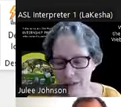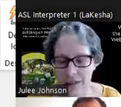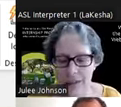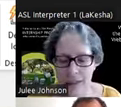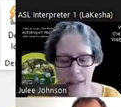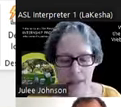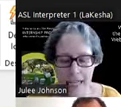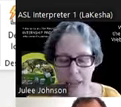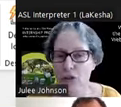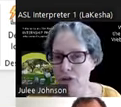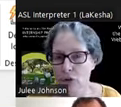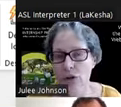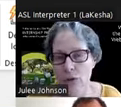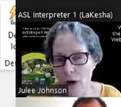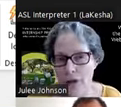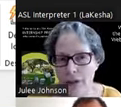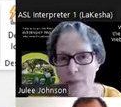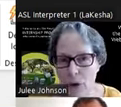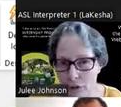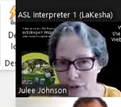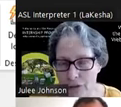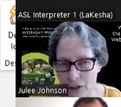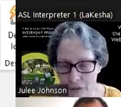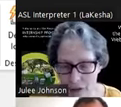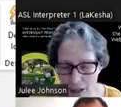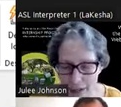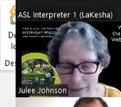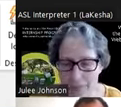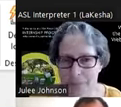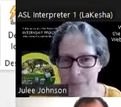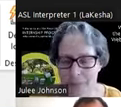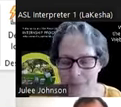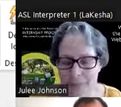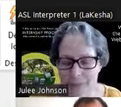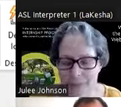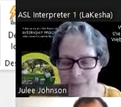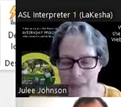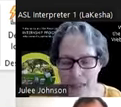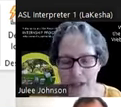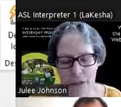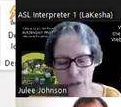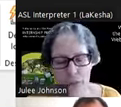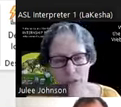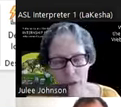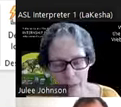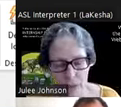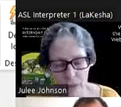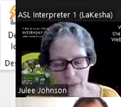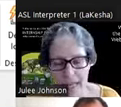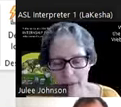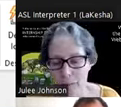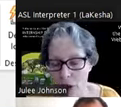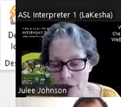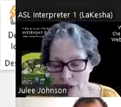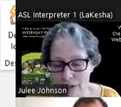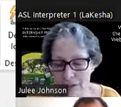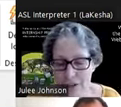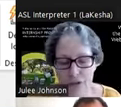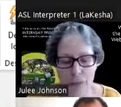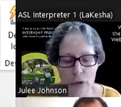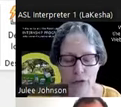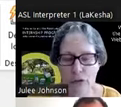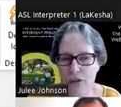Era National Historical Park in Beaufort, South Carolina. There's a recent graduate in